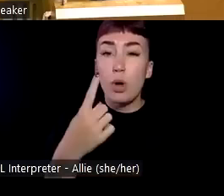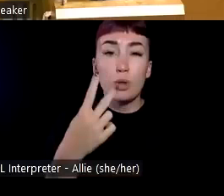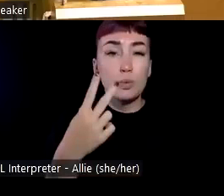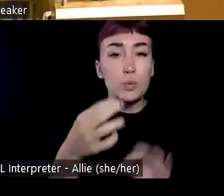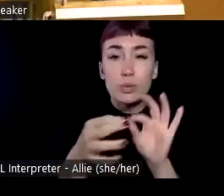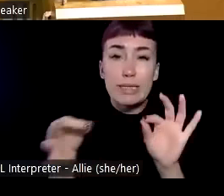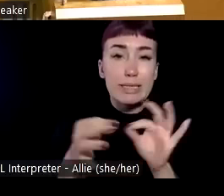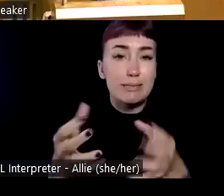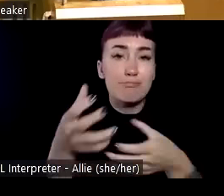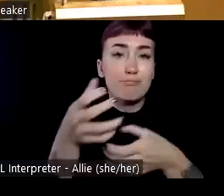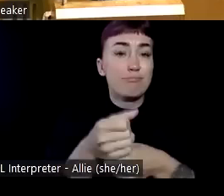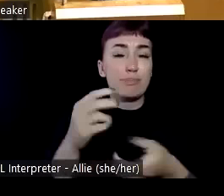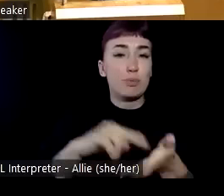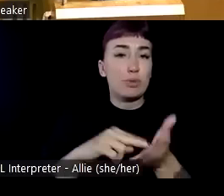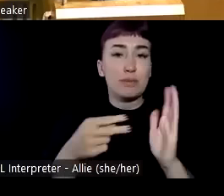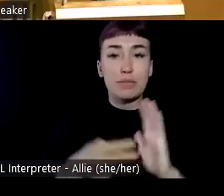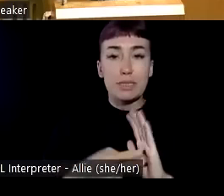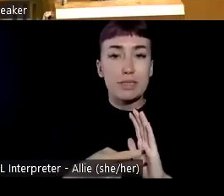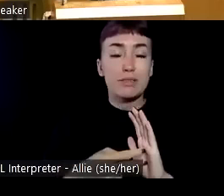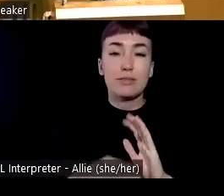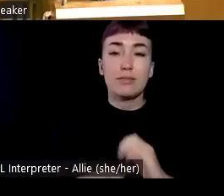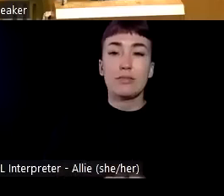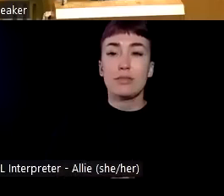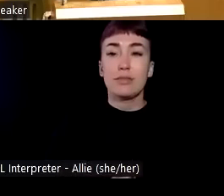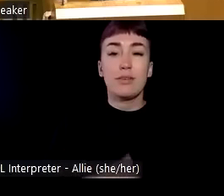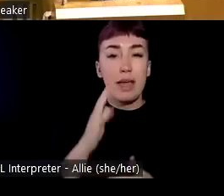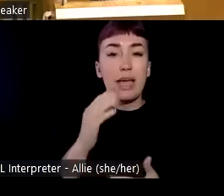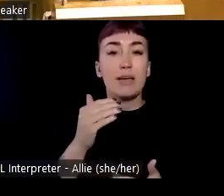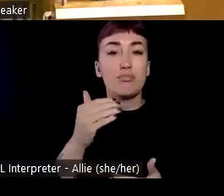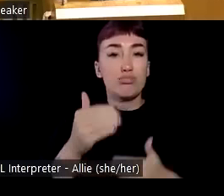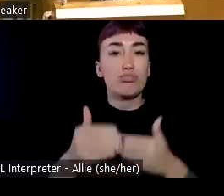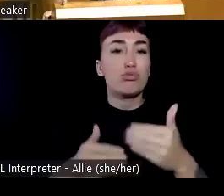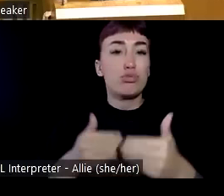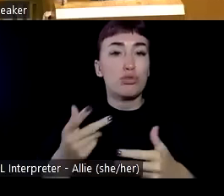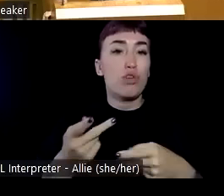this means is a very inevitably sort of progressive